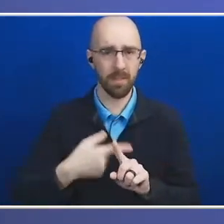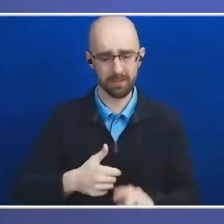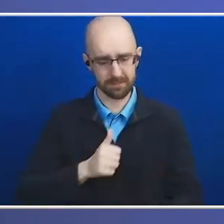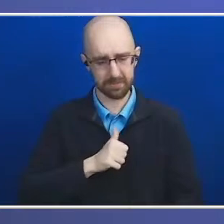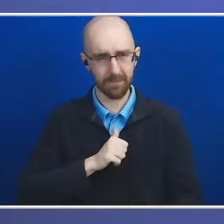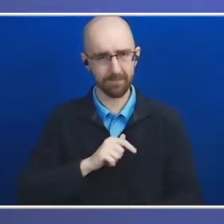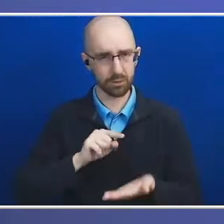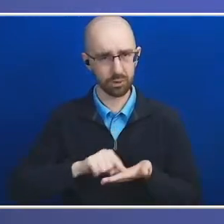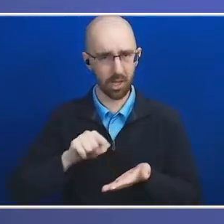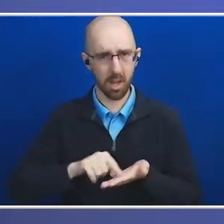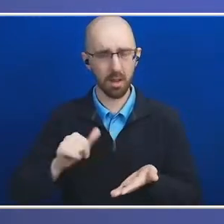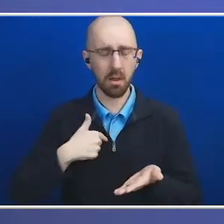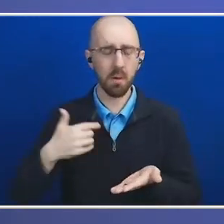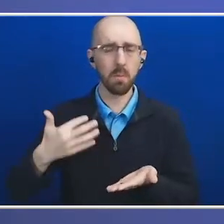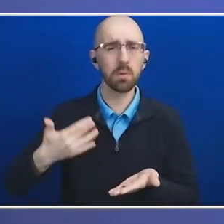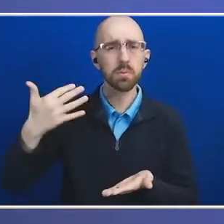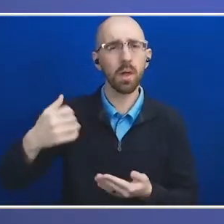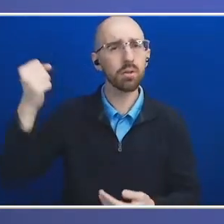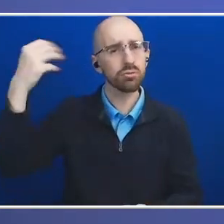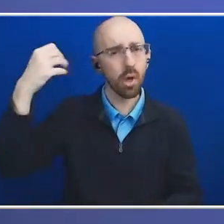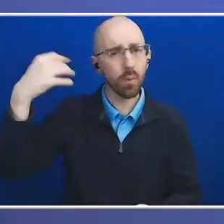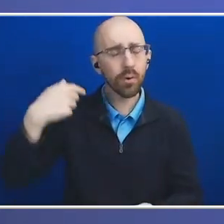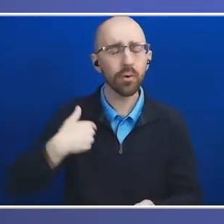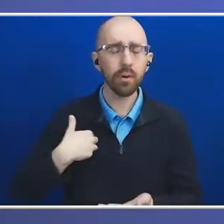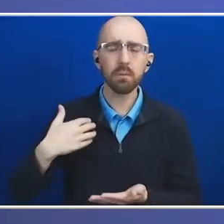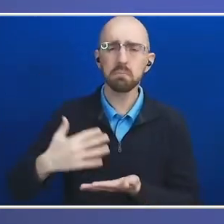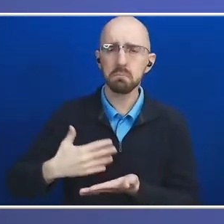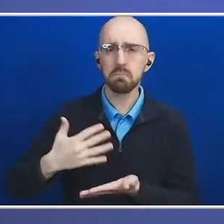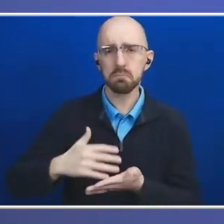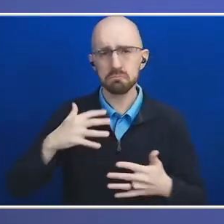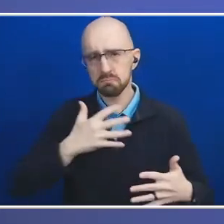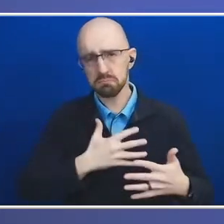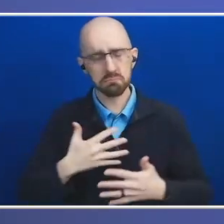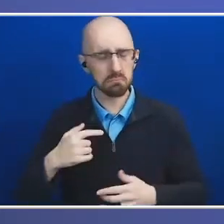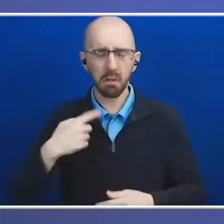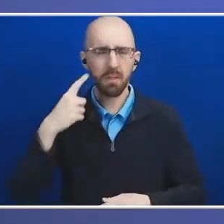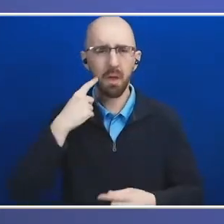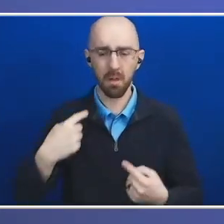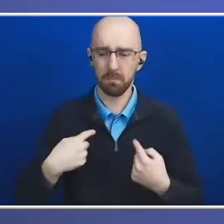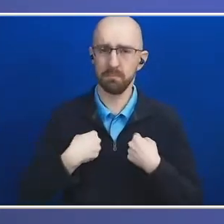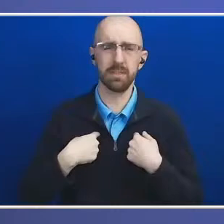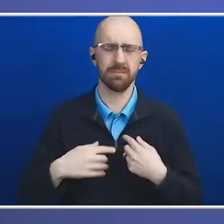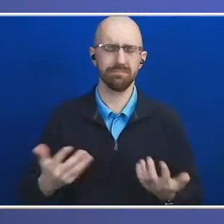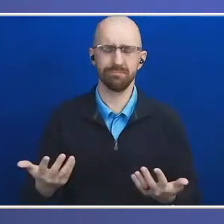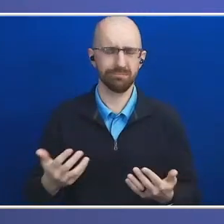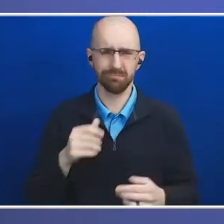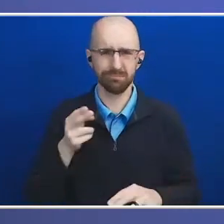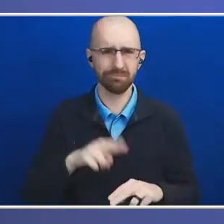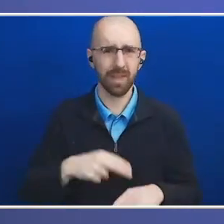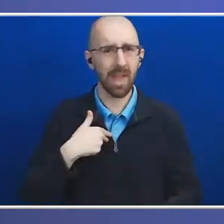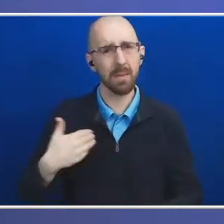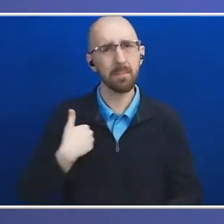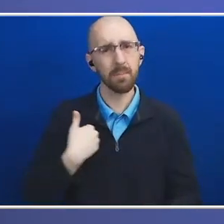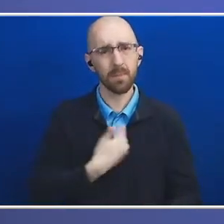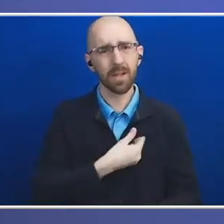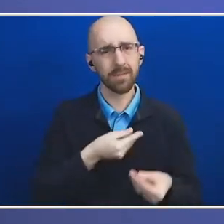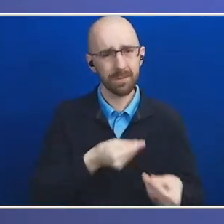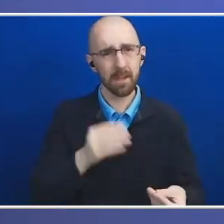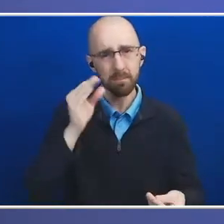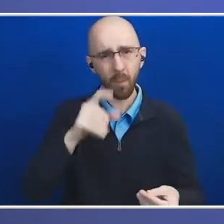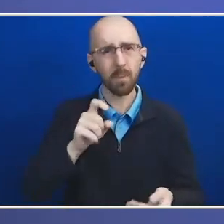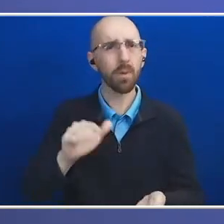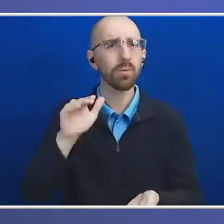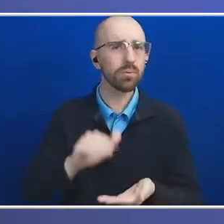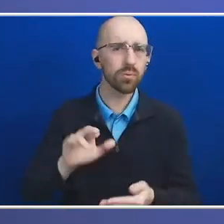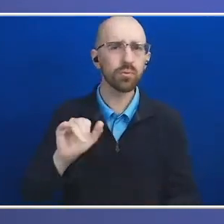the shower, but I just thought that this could never happen to me, that I breastfed our boys. That's supposed to reduce risk. We had no family